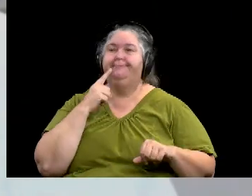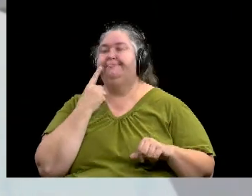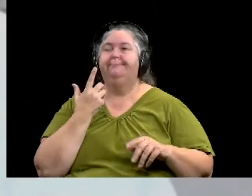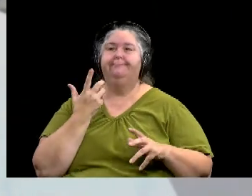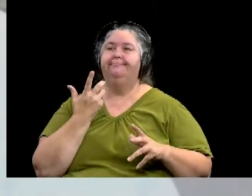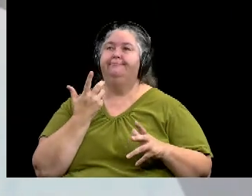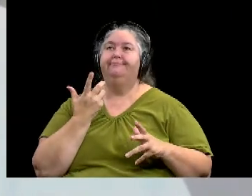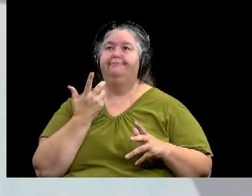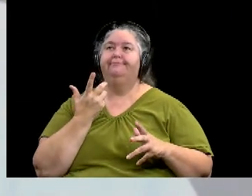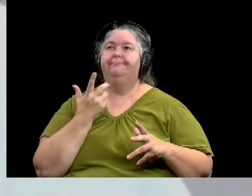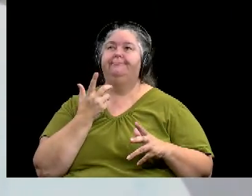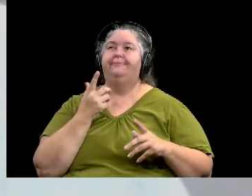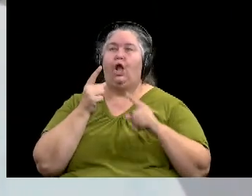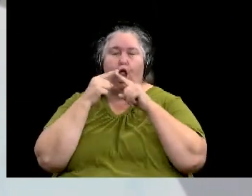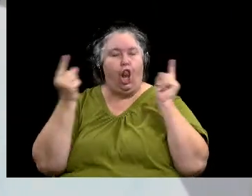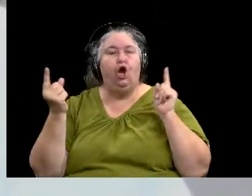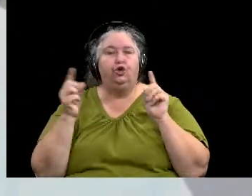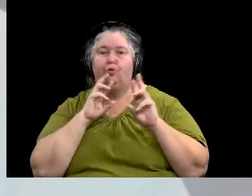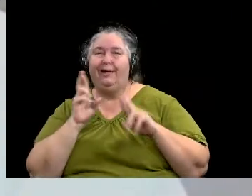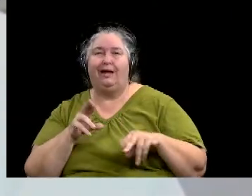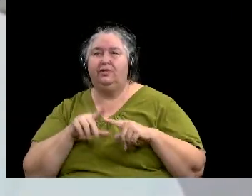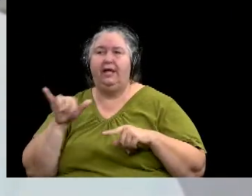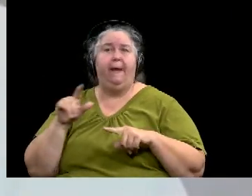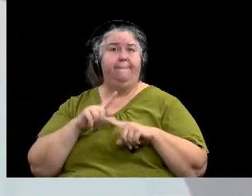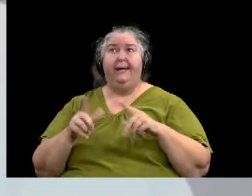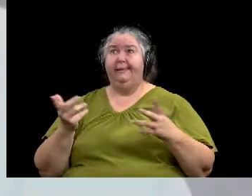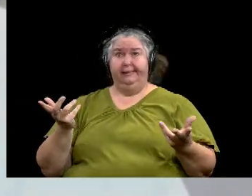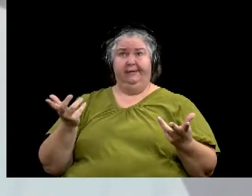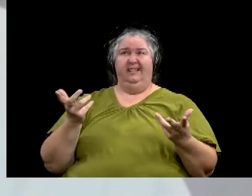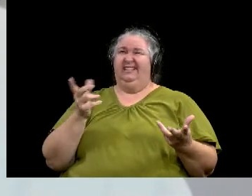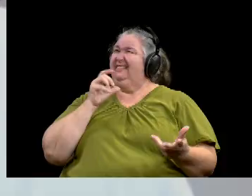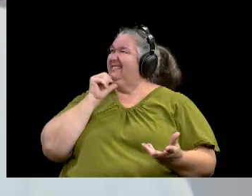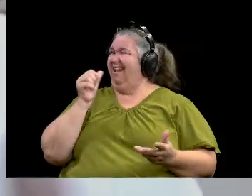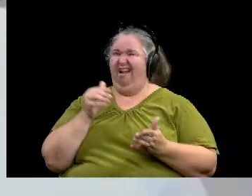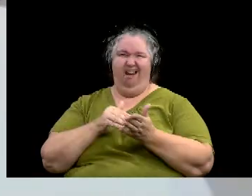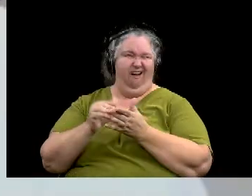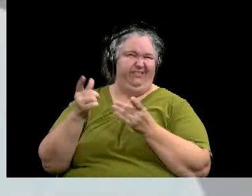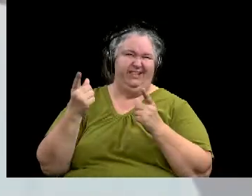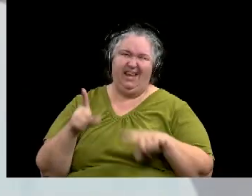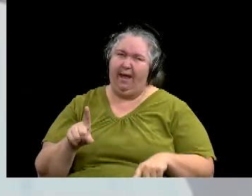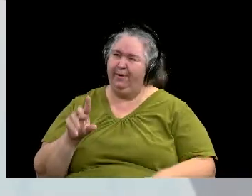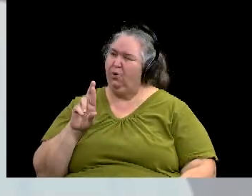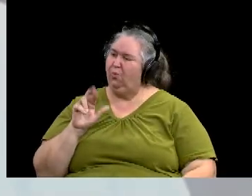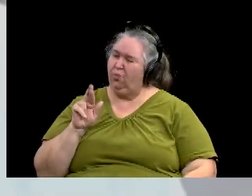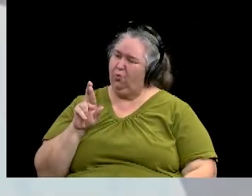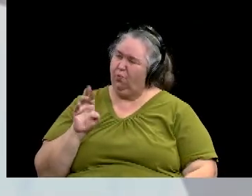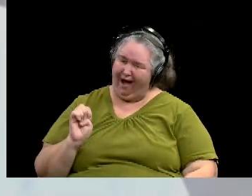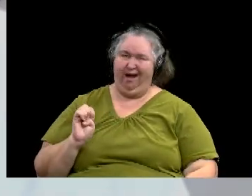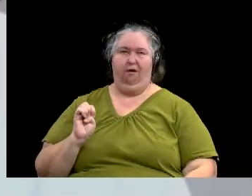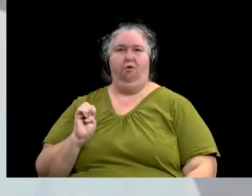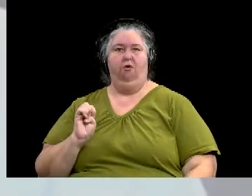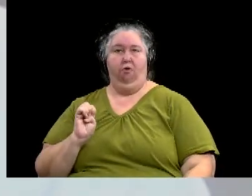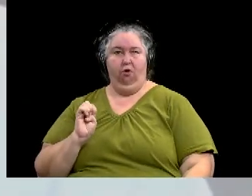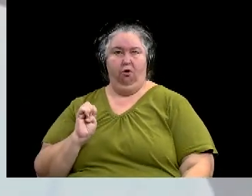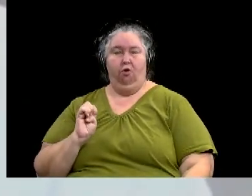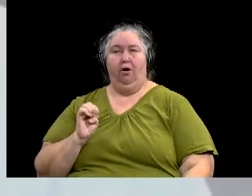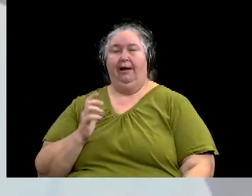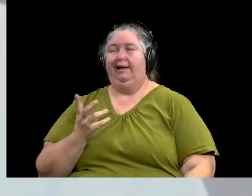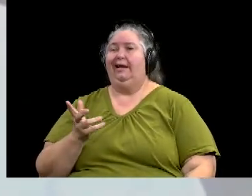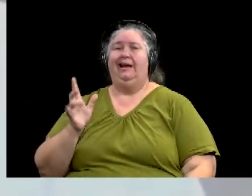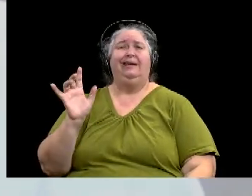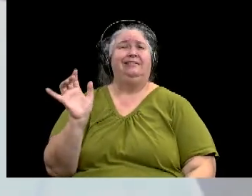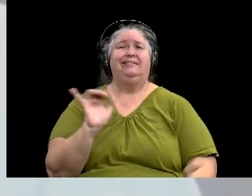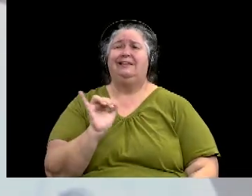so exceedingly rare. And just like every intervention, just like riding on I-35 in